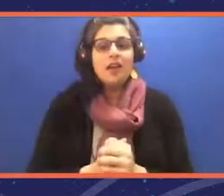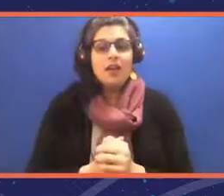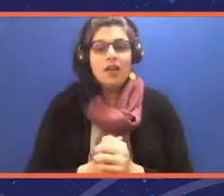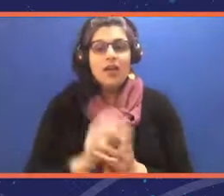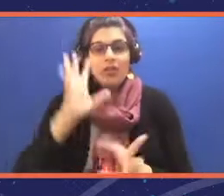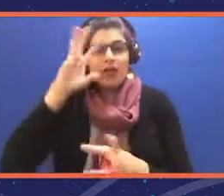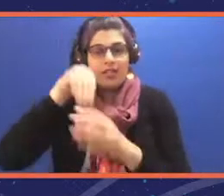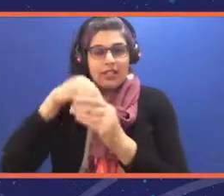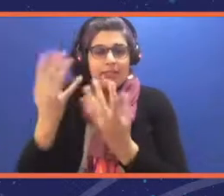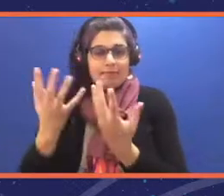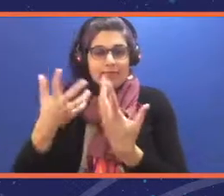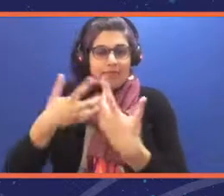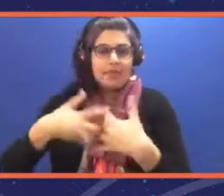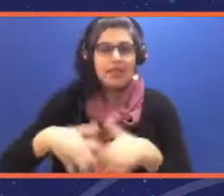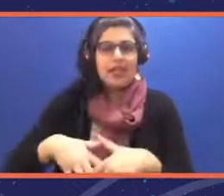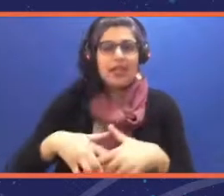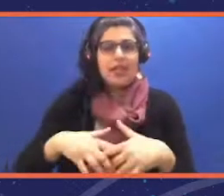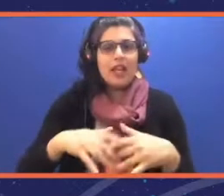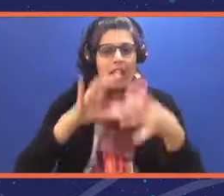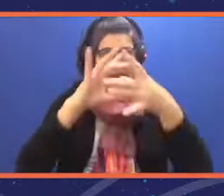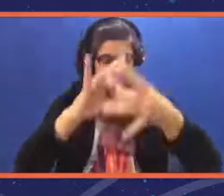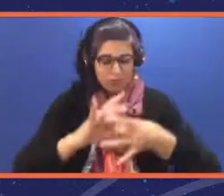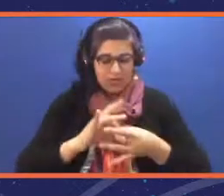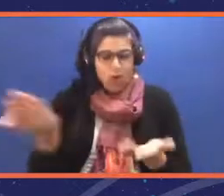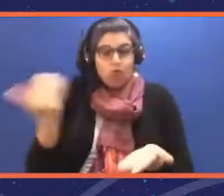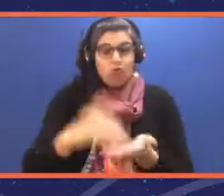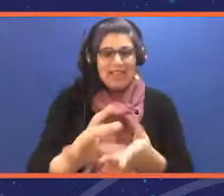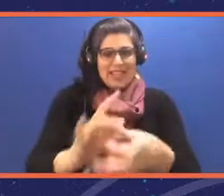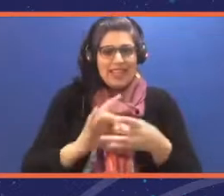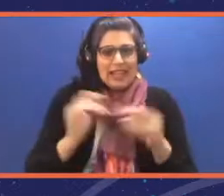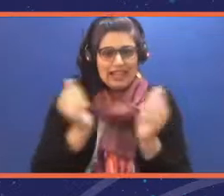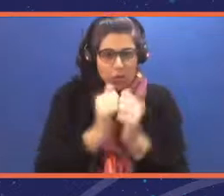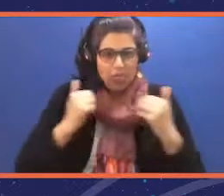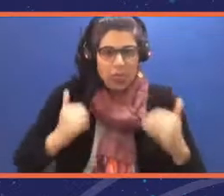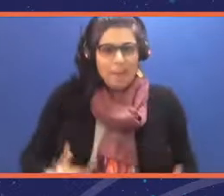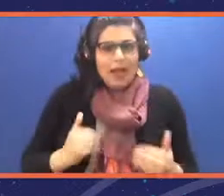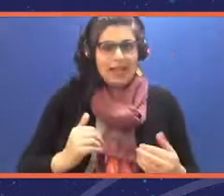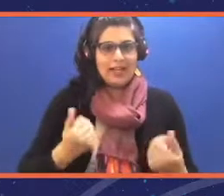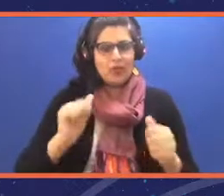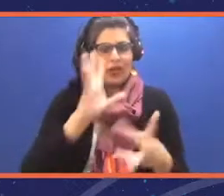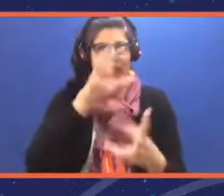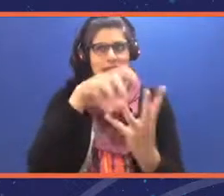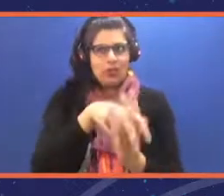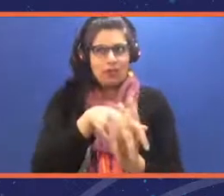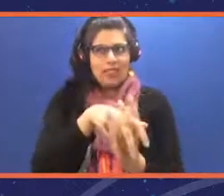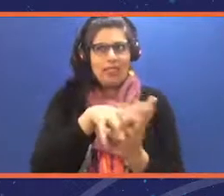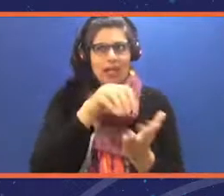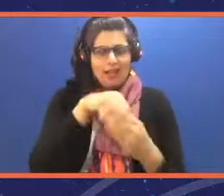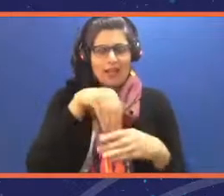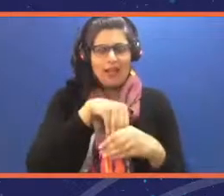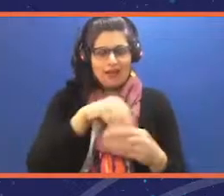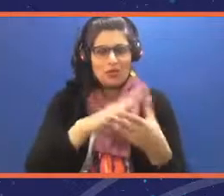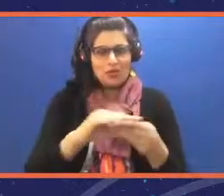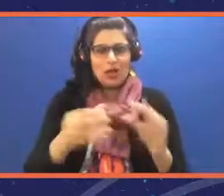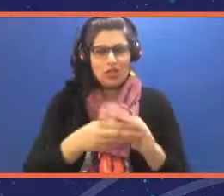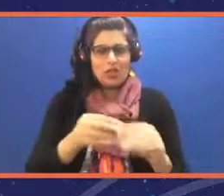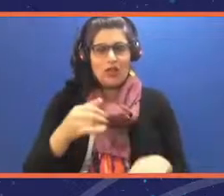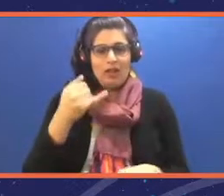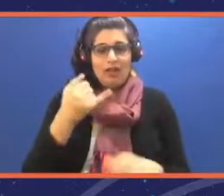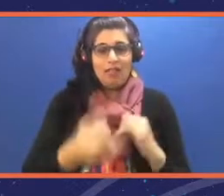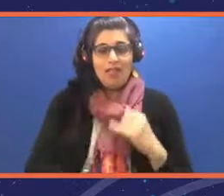integrate reconnecting with our bodies. So integrating that in the stories as well. And then the last 2 things that I'll say is that it's meant to be